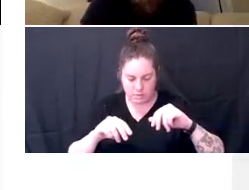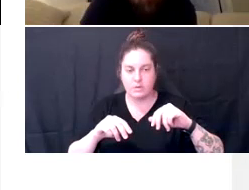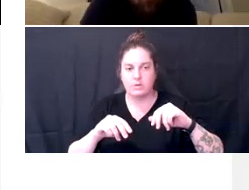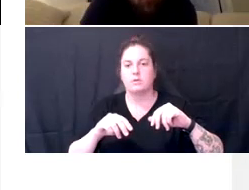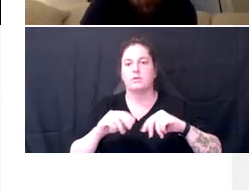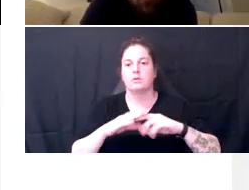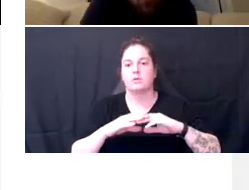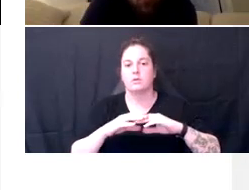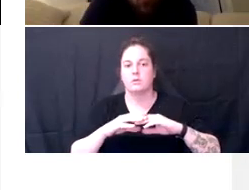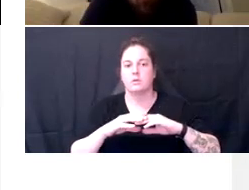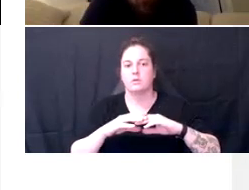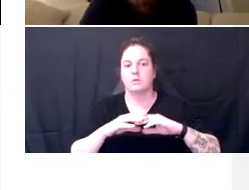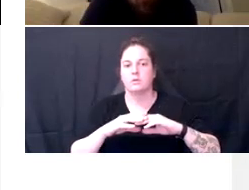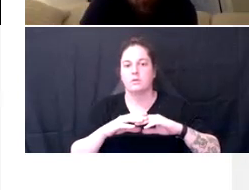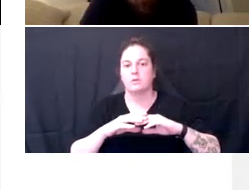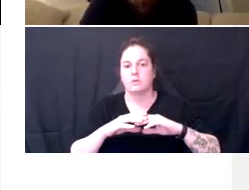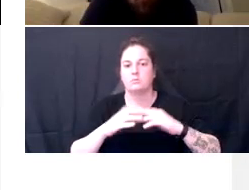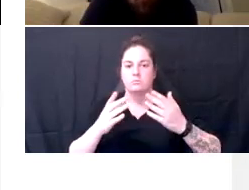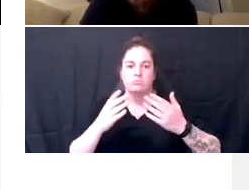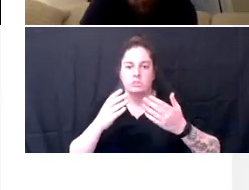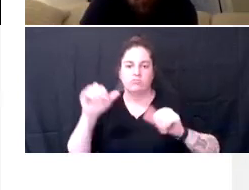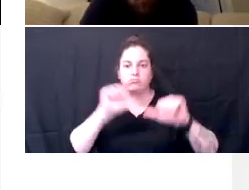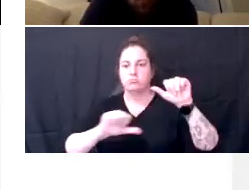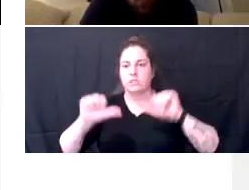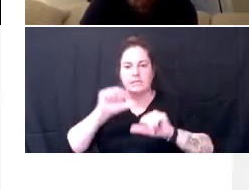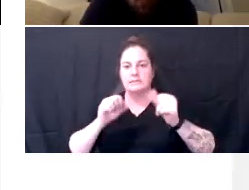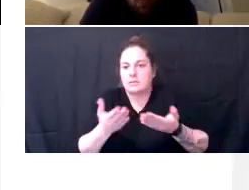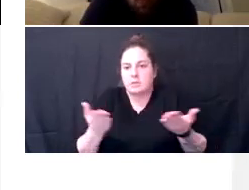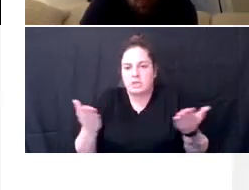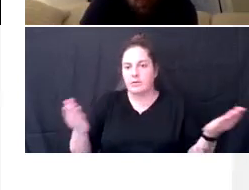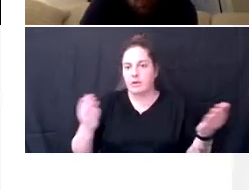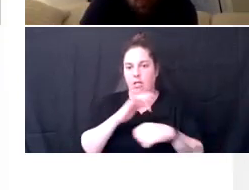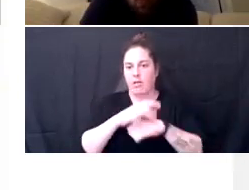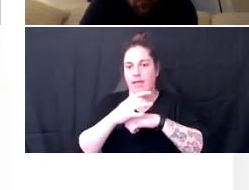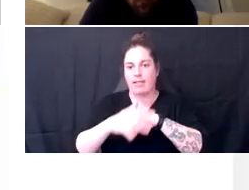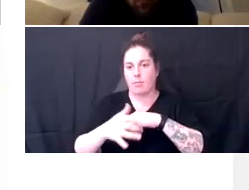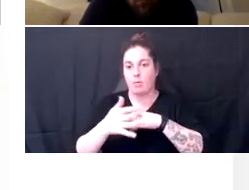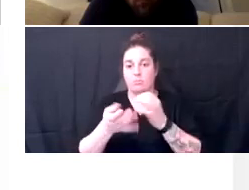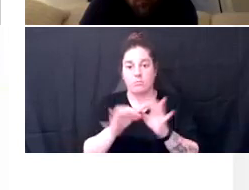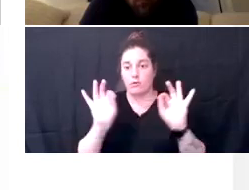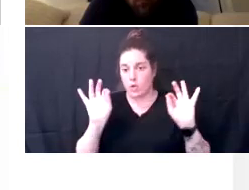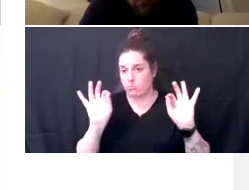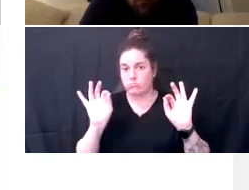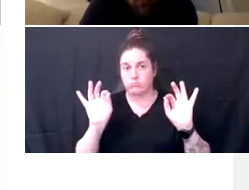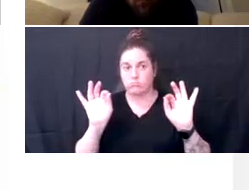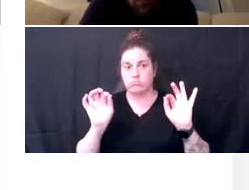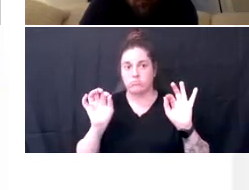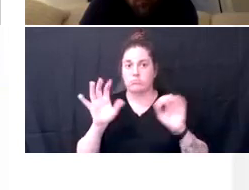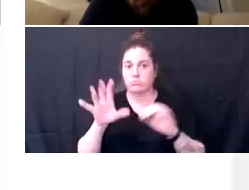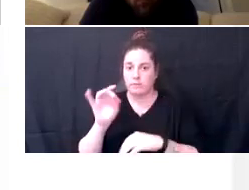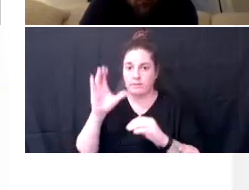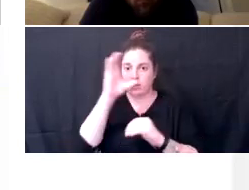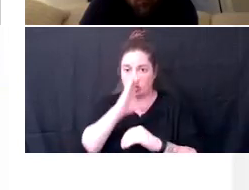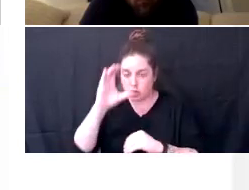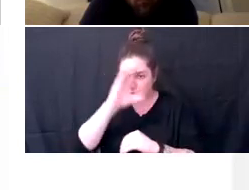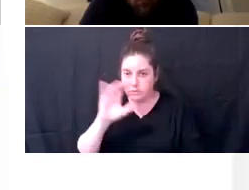scientific materials are freely available to you. The way you find it is you hit the search button and you type in